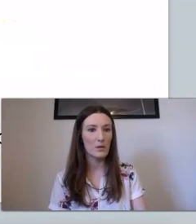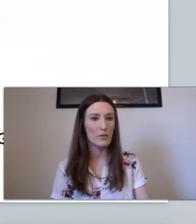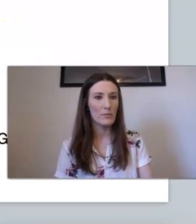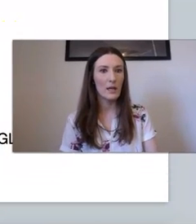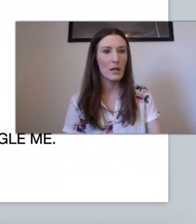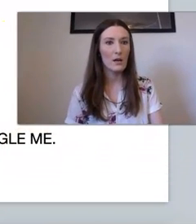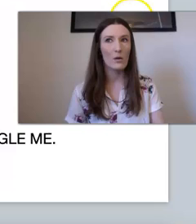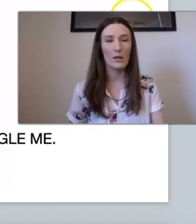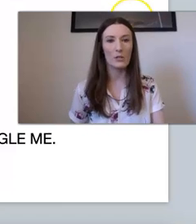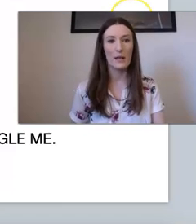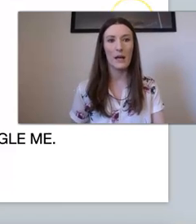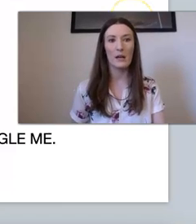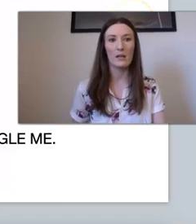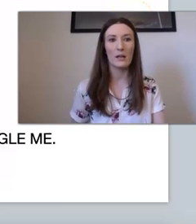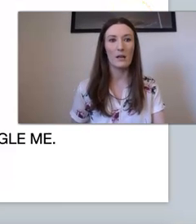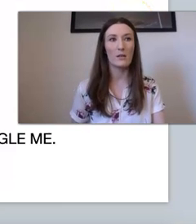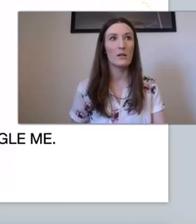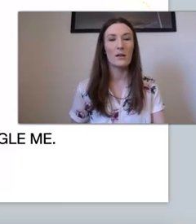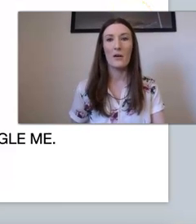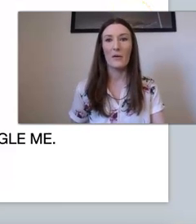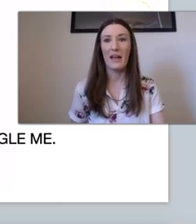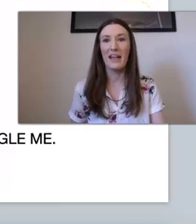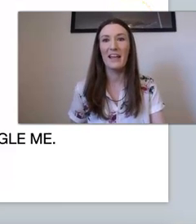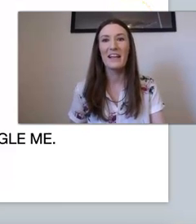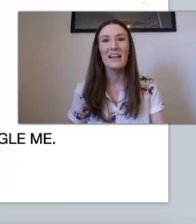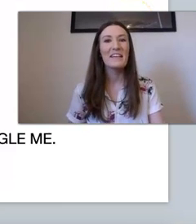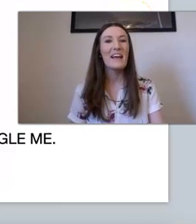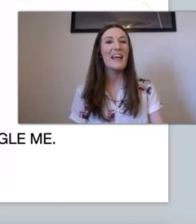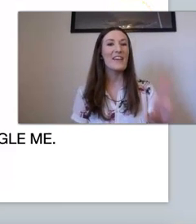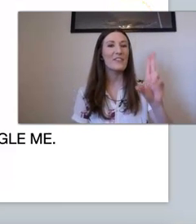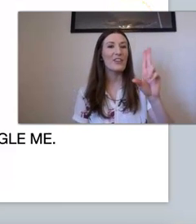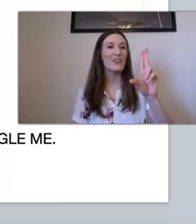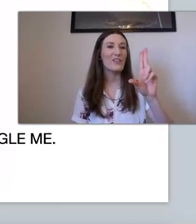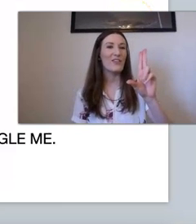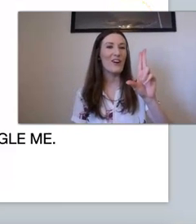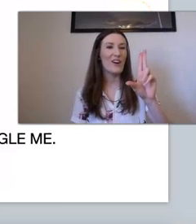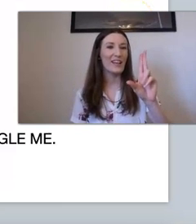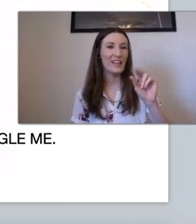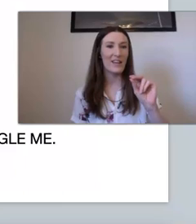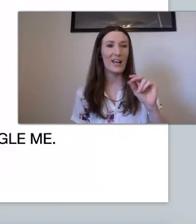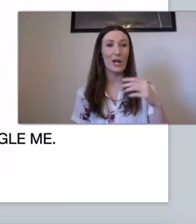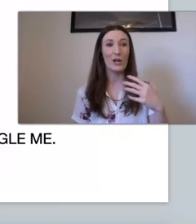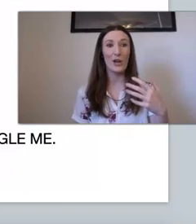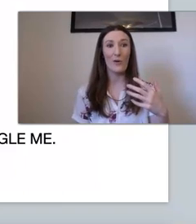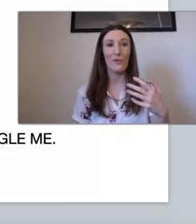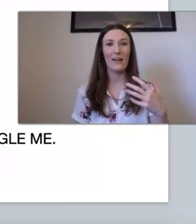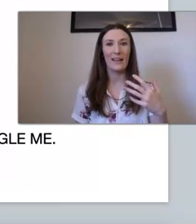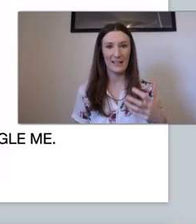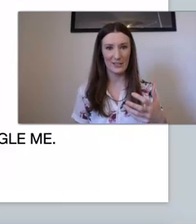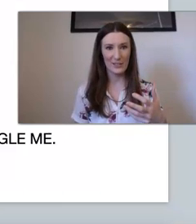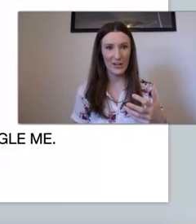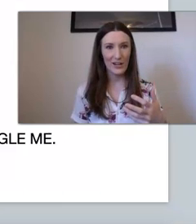Let's move me, oh my gosh, my cat again. Okay, if you are giving a